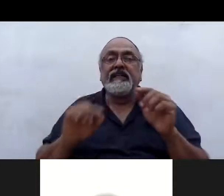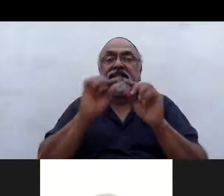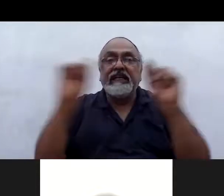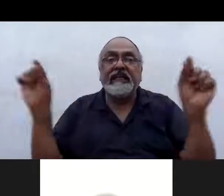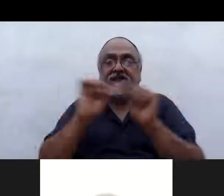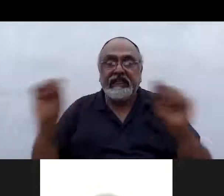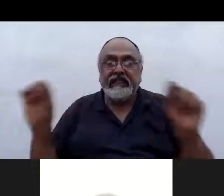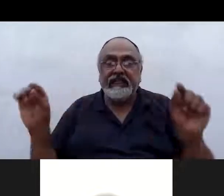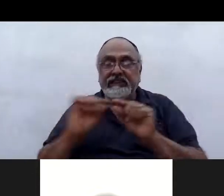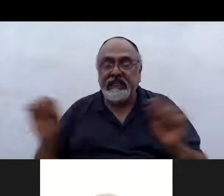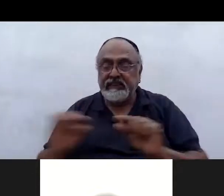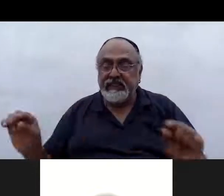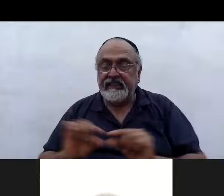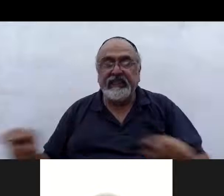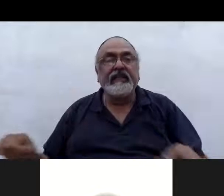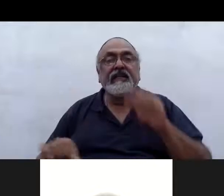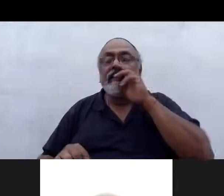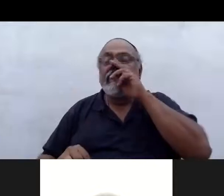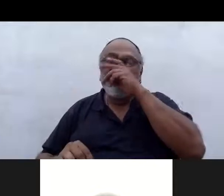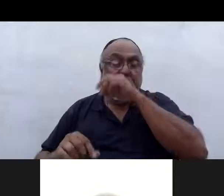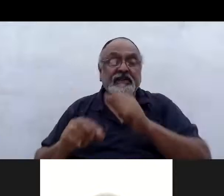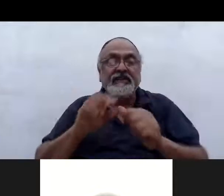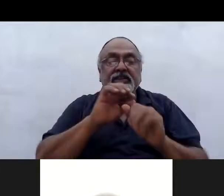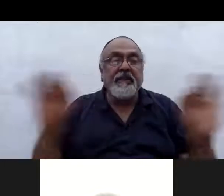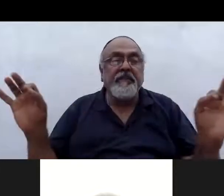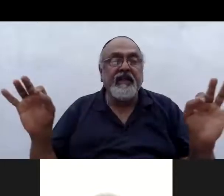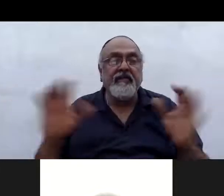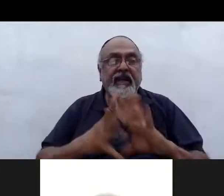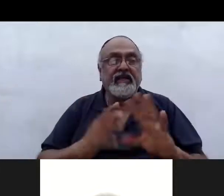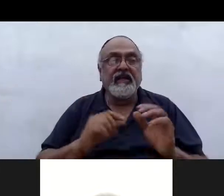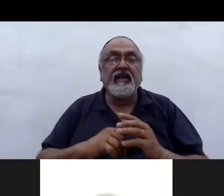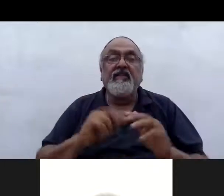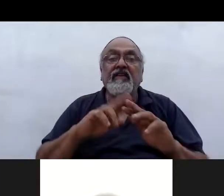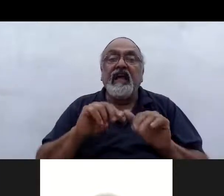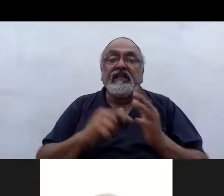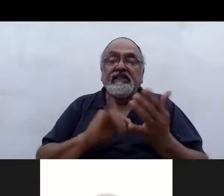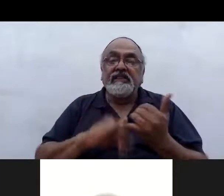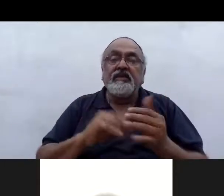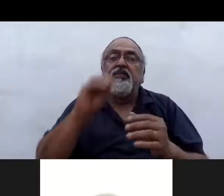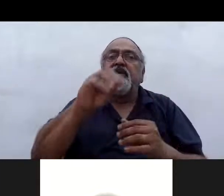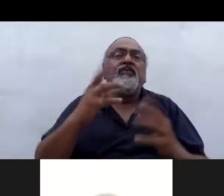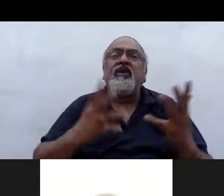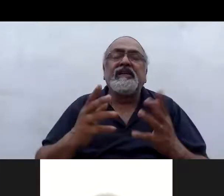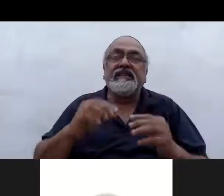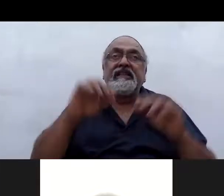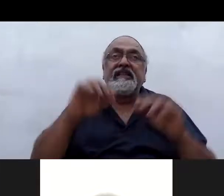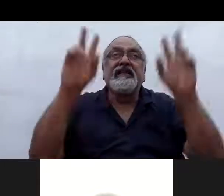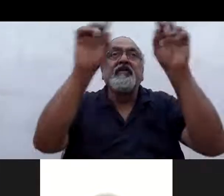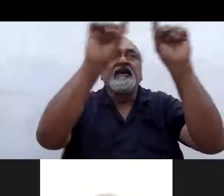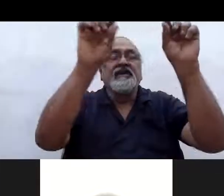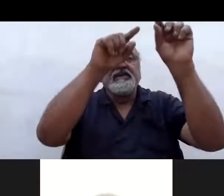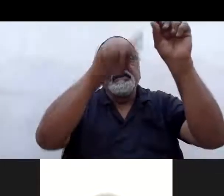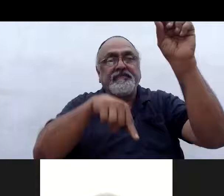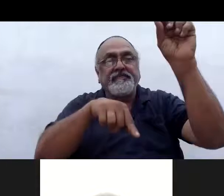One should remember that the facts that you're going to write in this heading, facts, whatever facts you're going to, factual background that you're going to